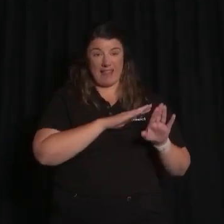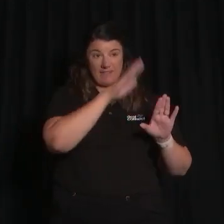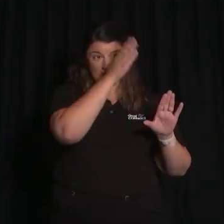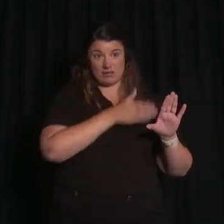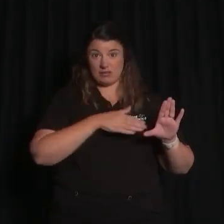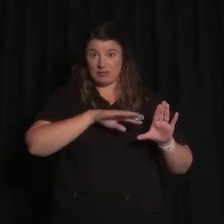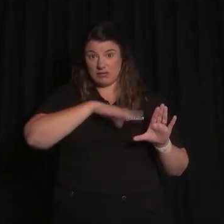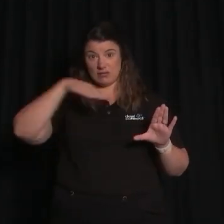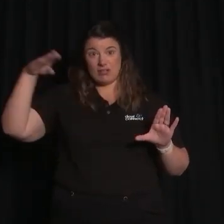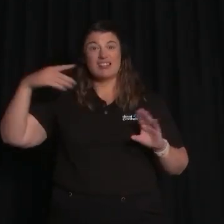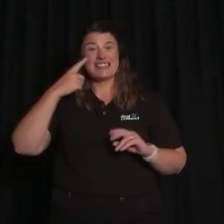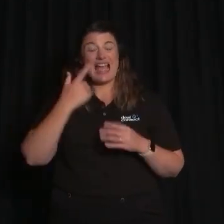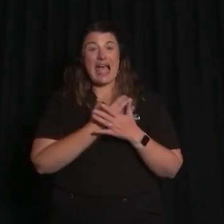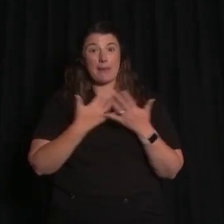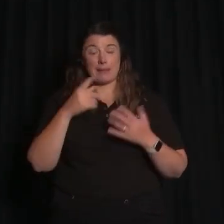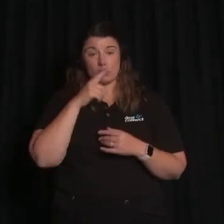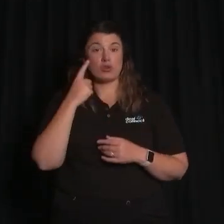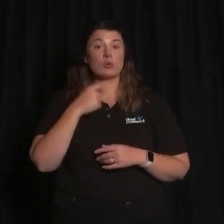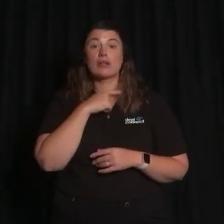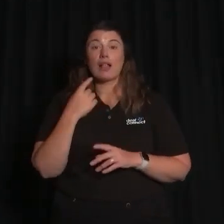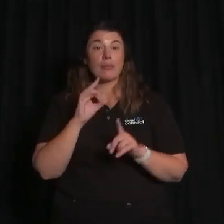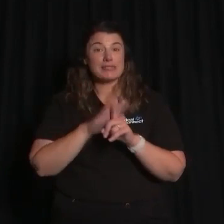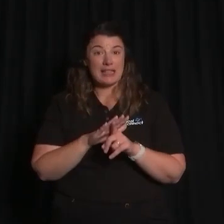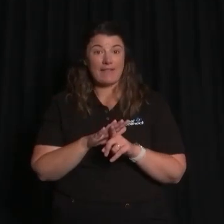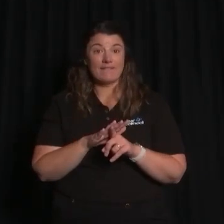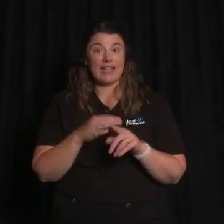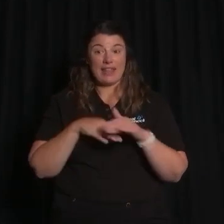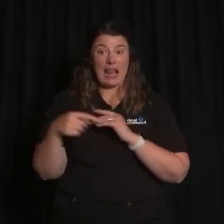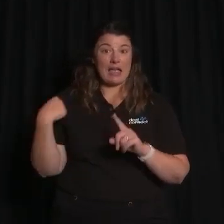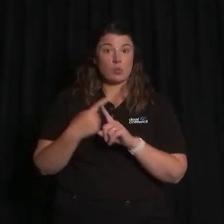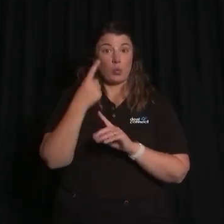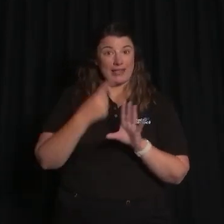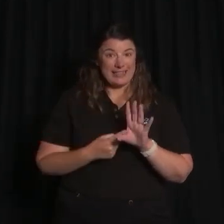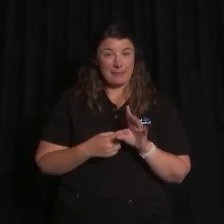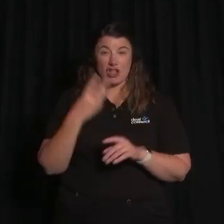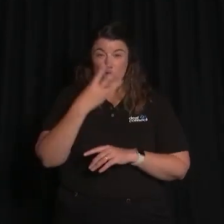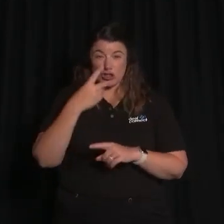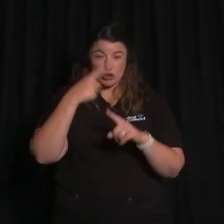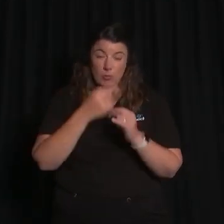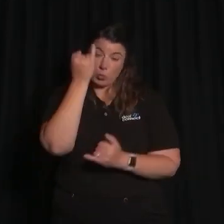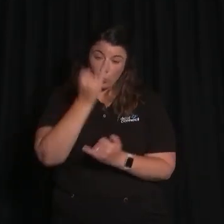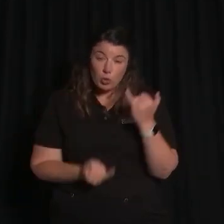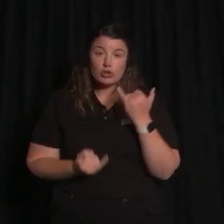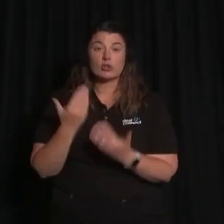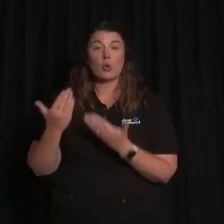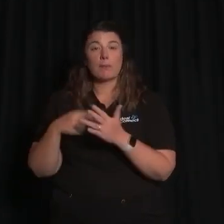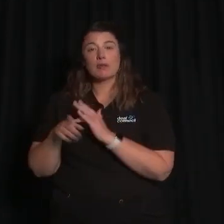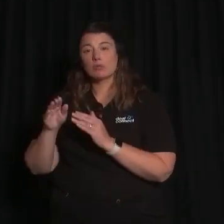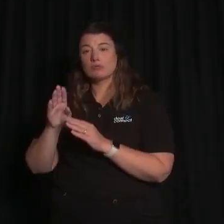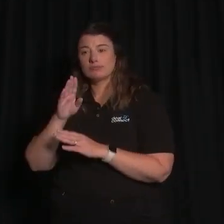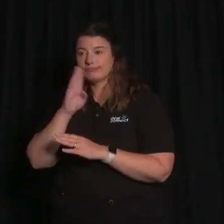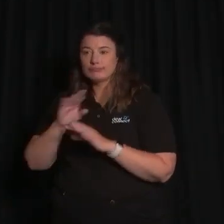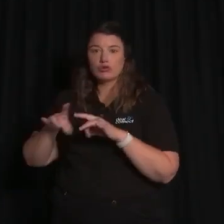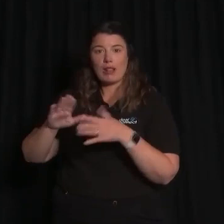in the last 12 months that are 13 times higher than what we observe in the general population. And on the